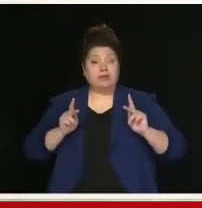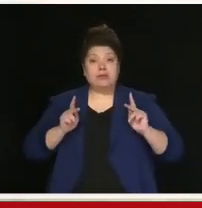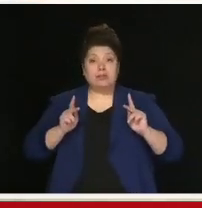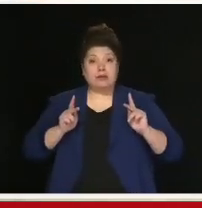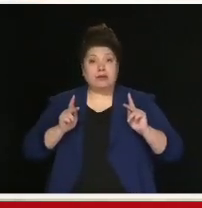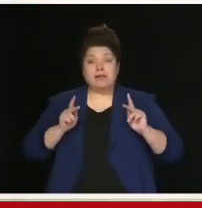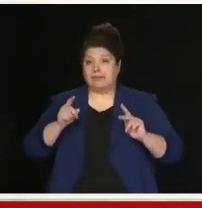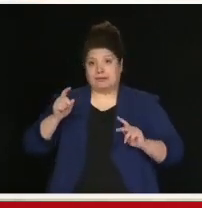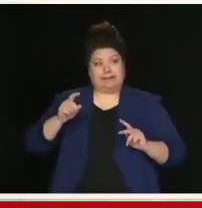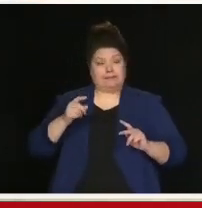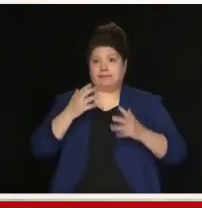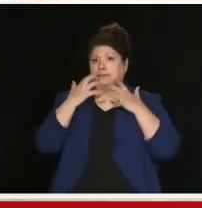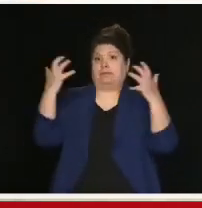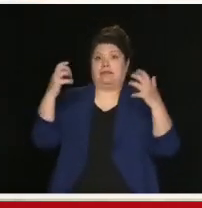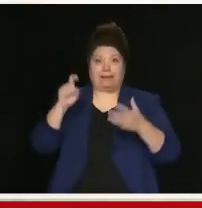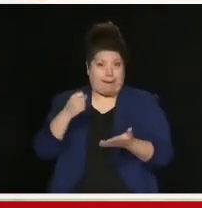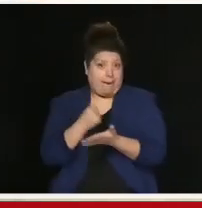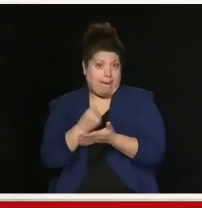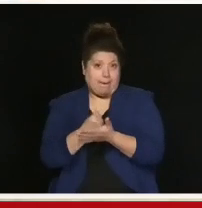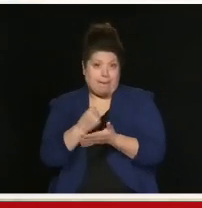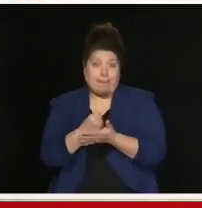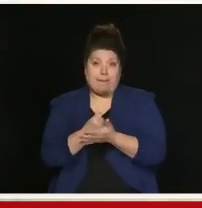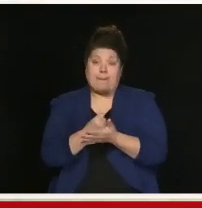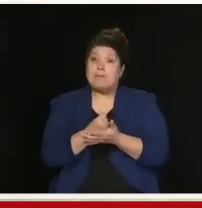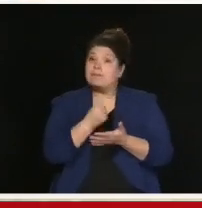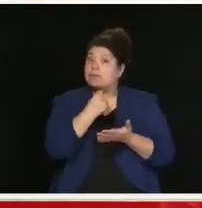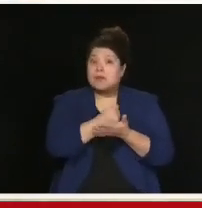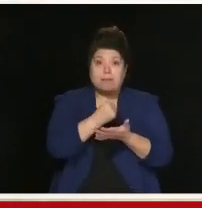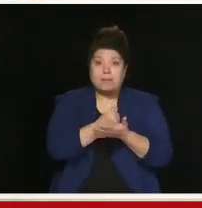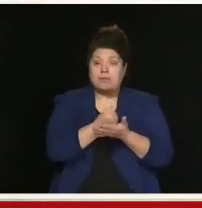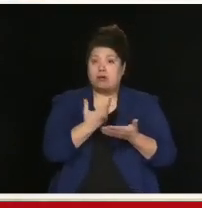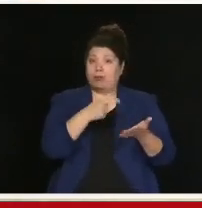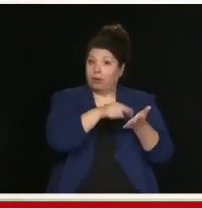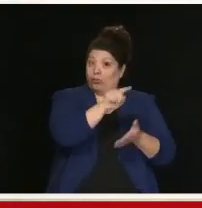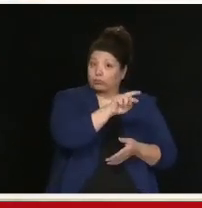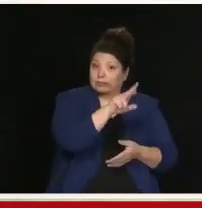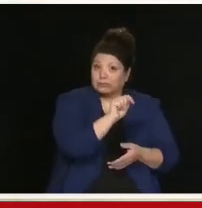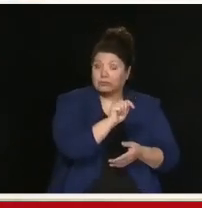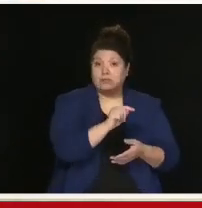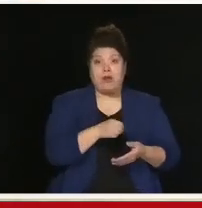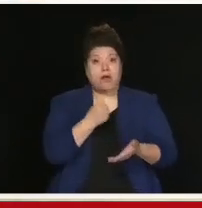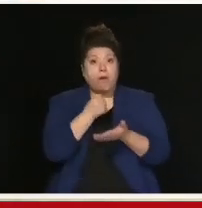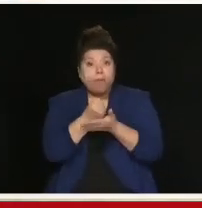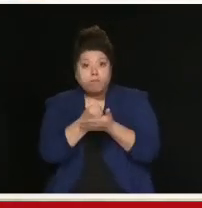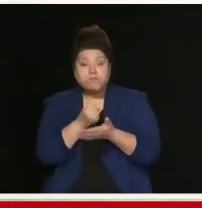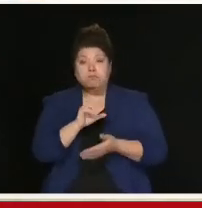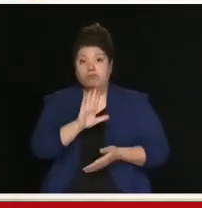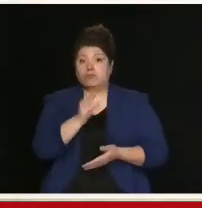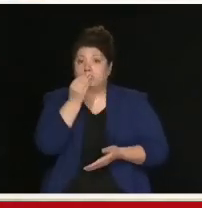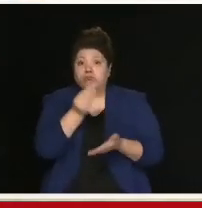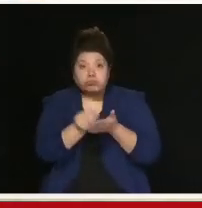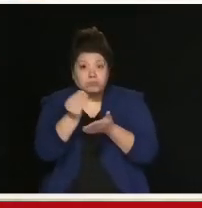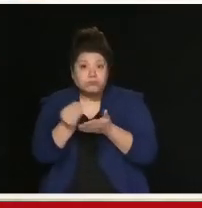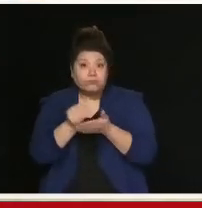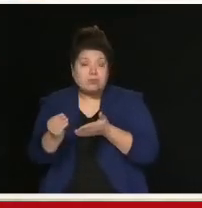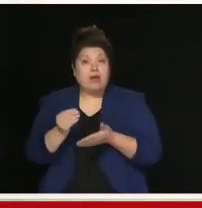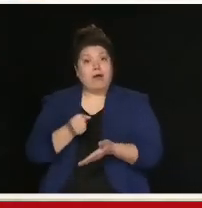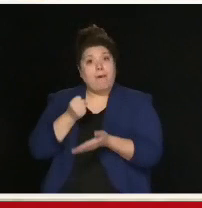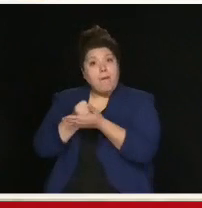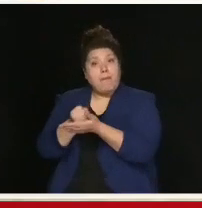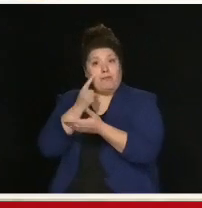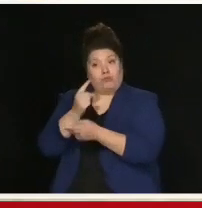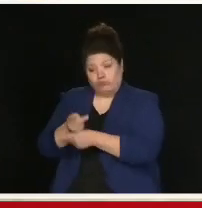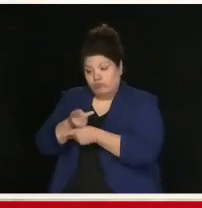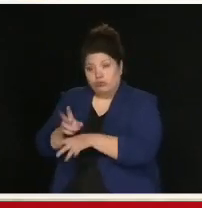help. They need help to pay their rents, they need help to do their groceries, to take care of their children and or